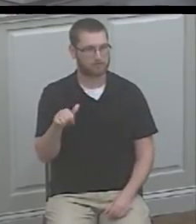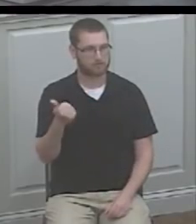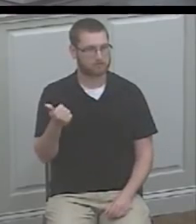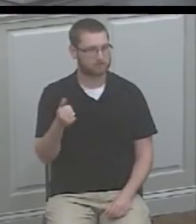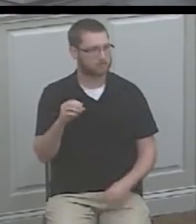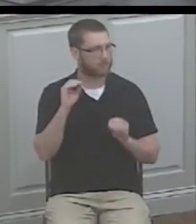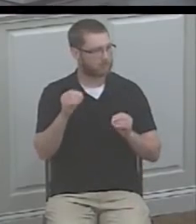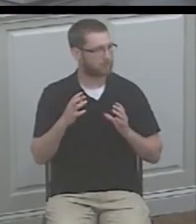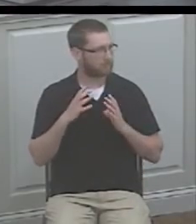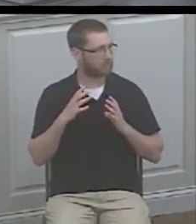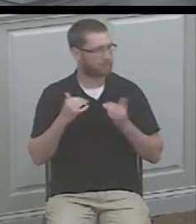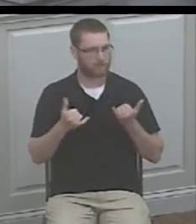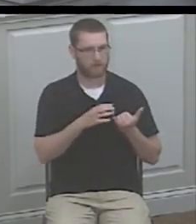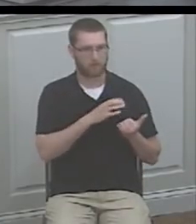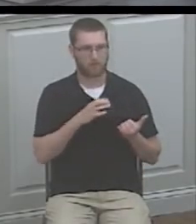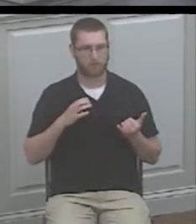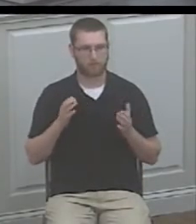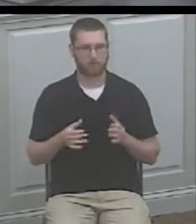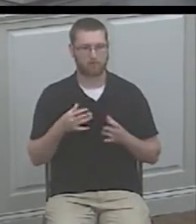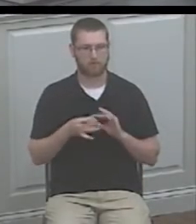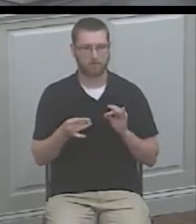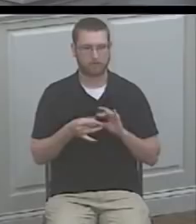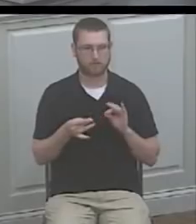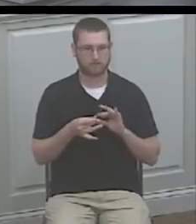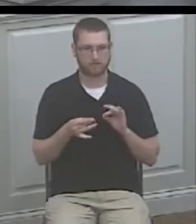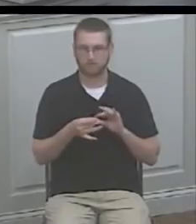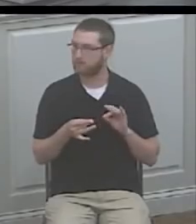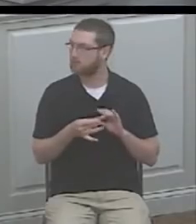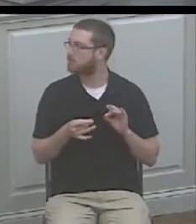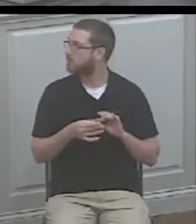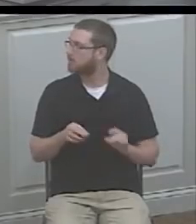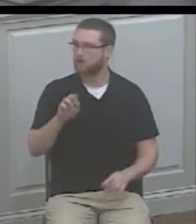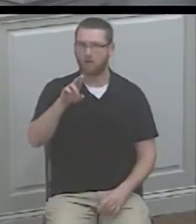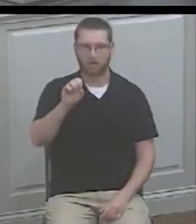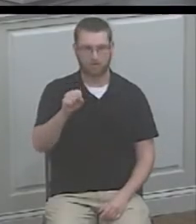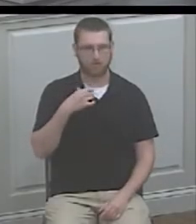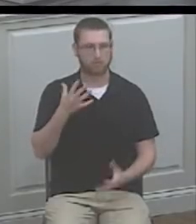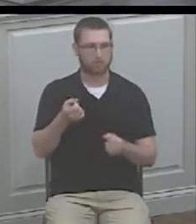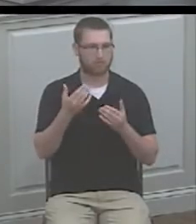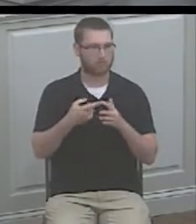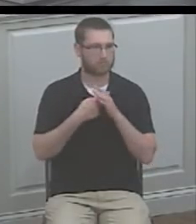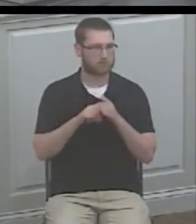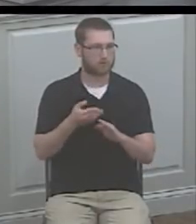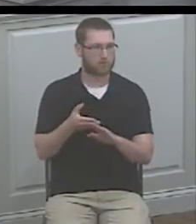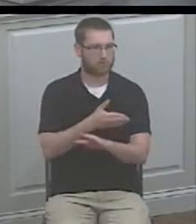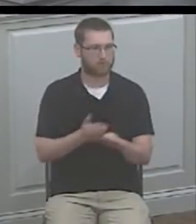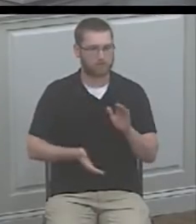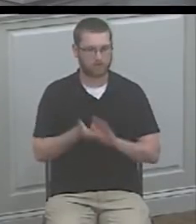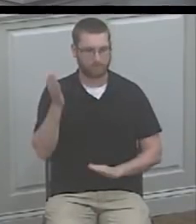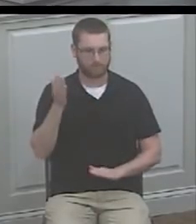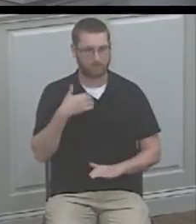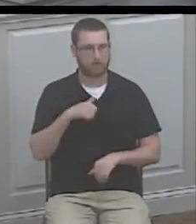Seeing none, we'll move into commissioner comments. And I'd love to start before you all leave. Yeah, that's right. I worked with the Jenny